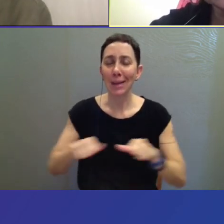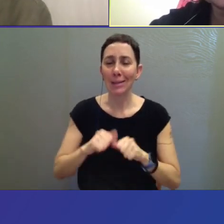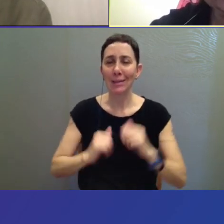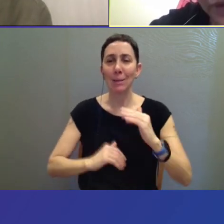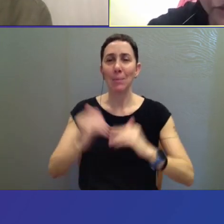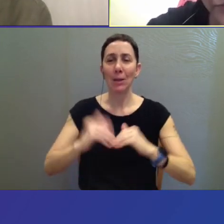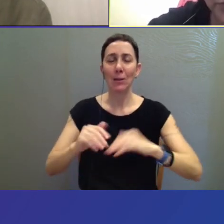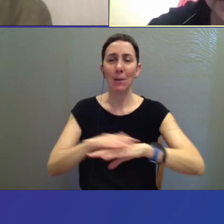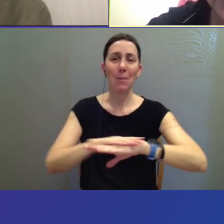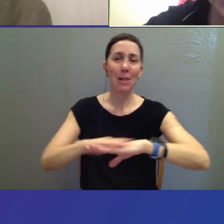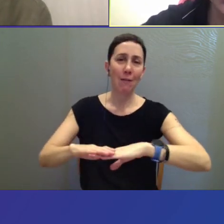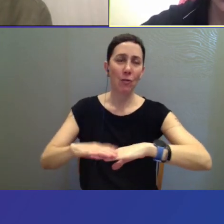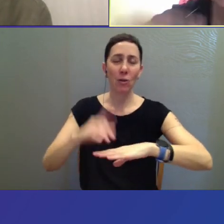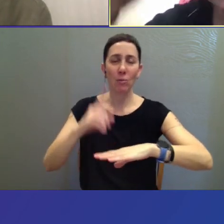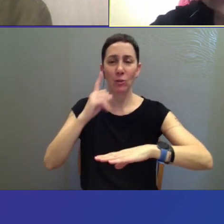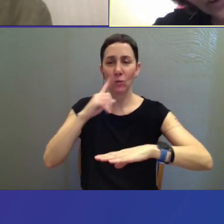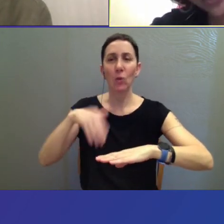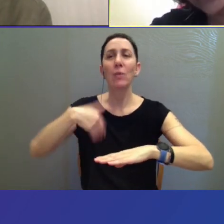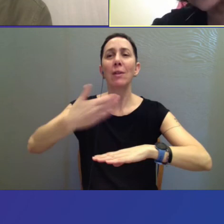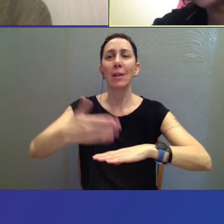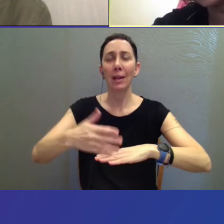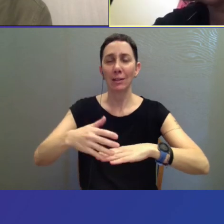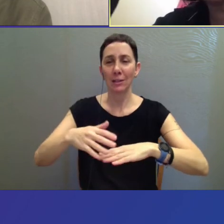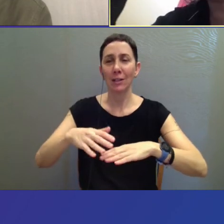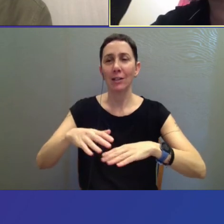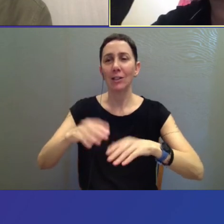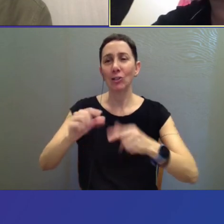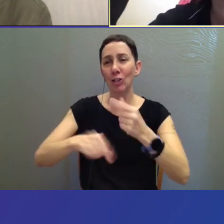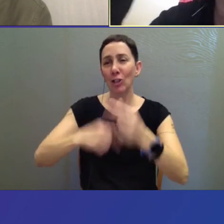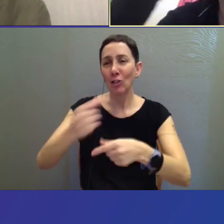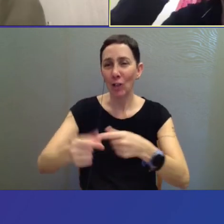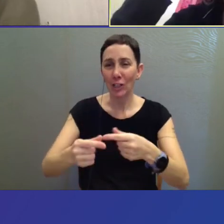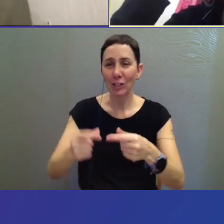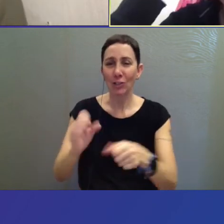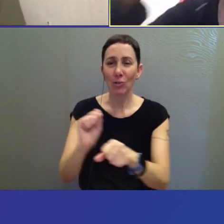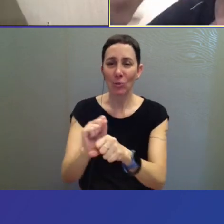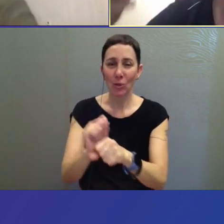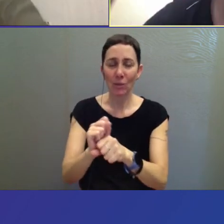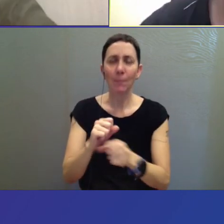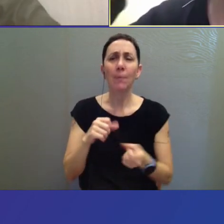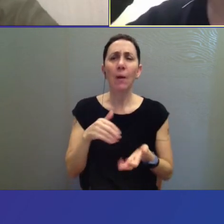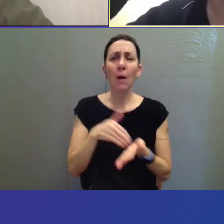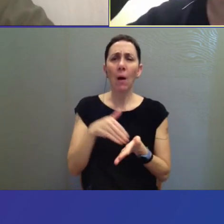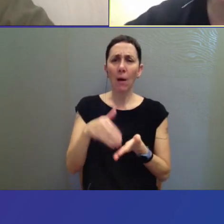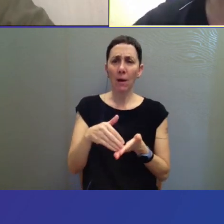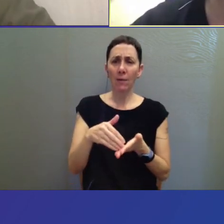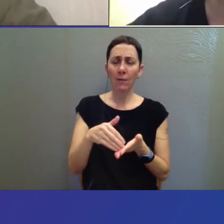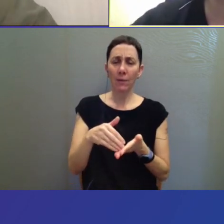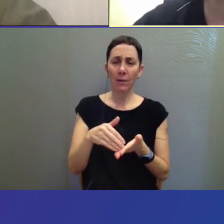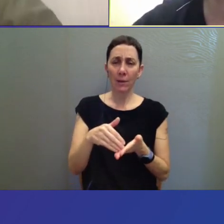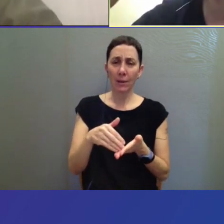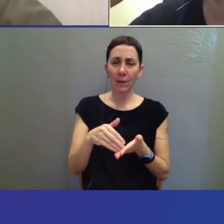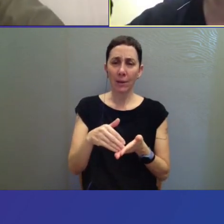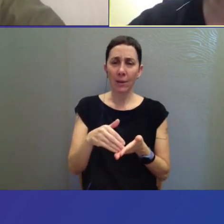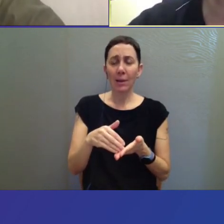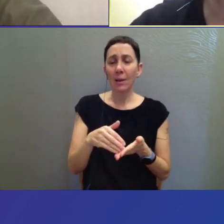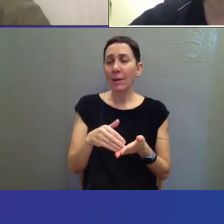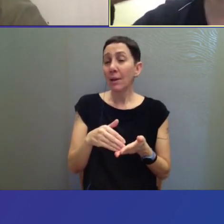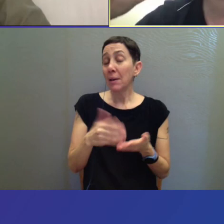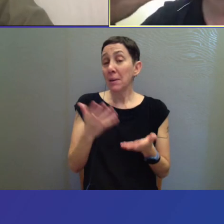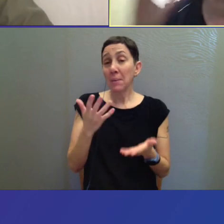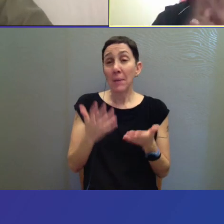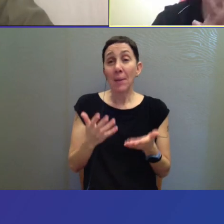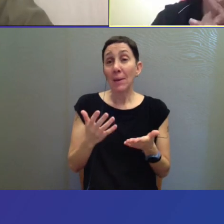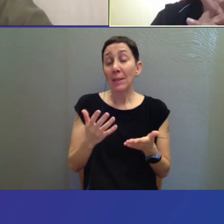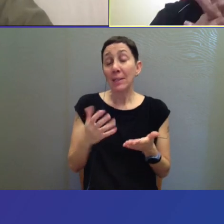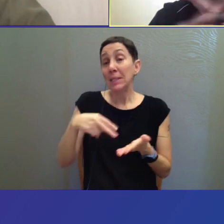been to build platforms. Very often we find that dance is, even a generous and beautiful